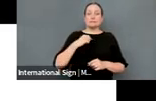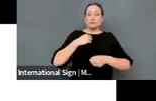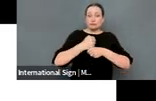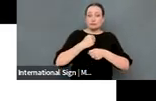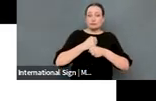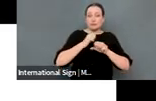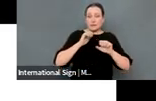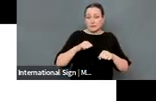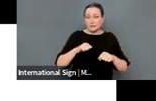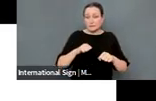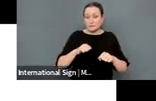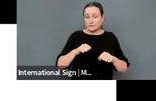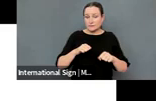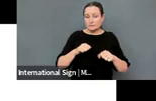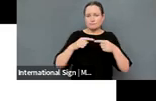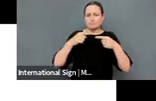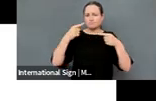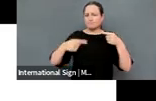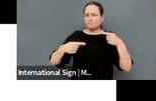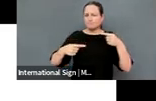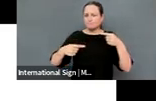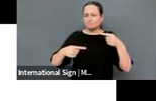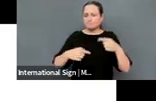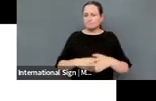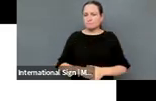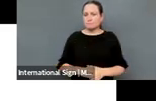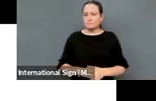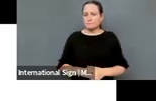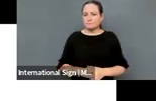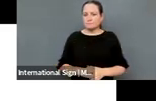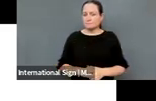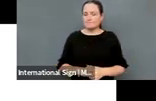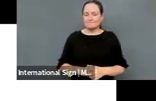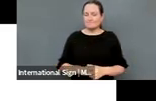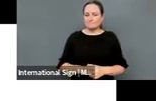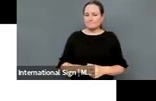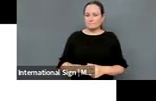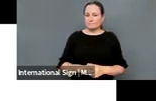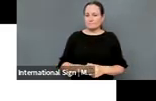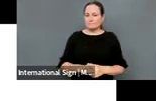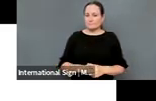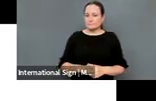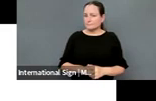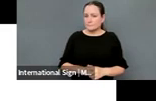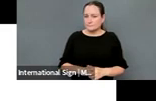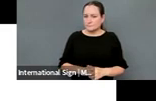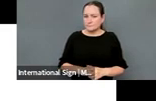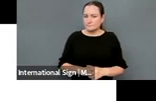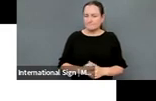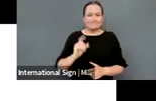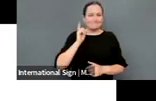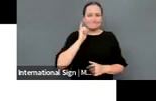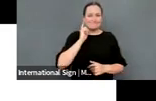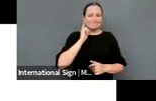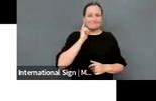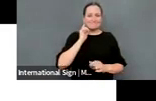communities. And many meet international convention requirements, as you can see